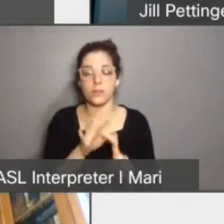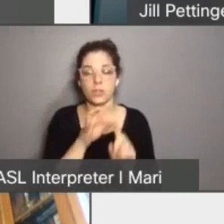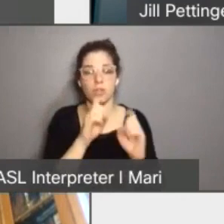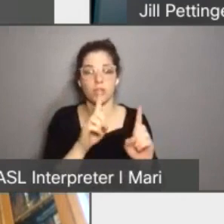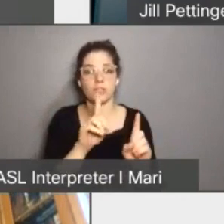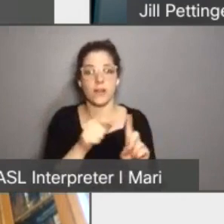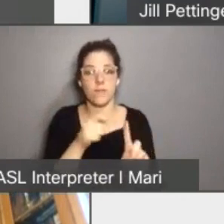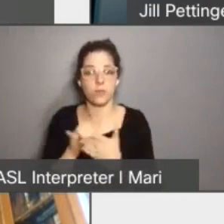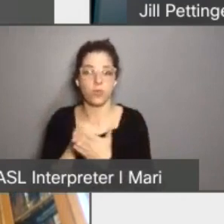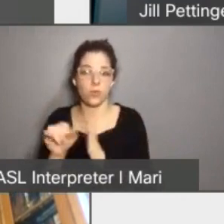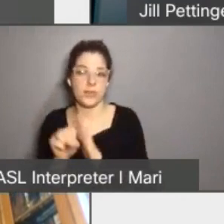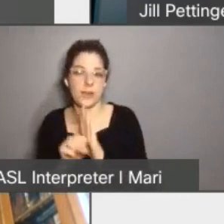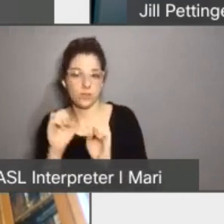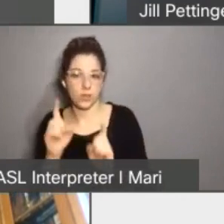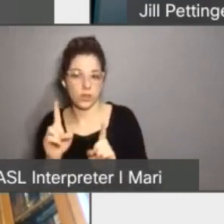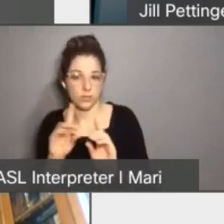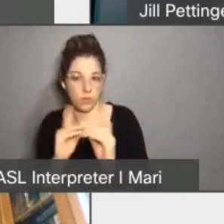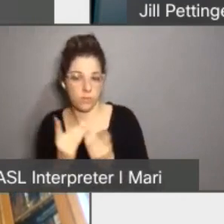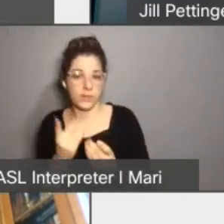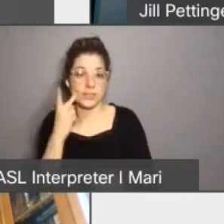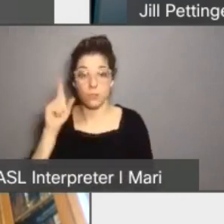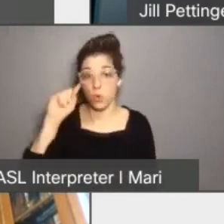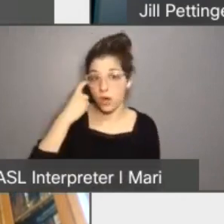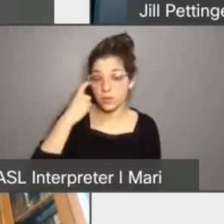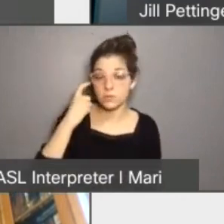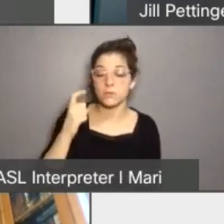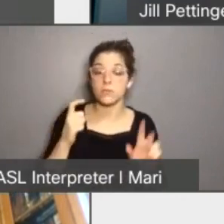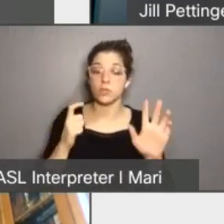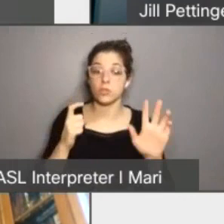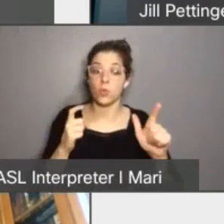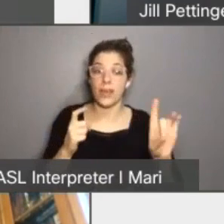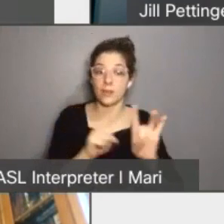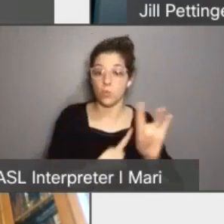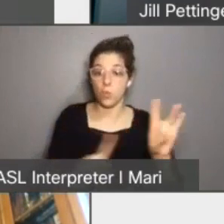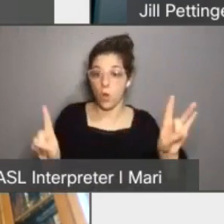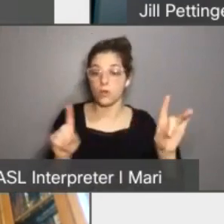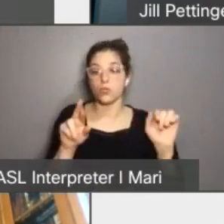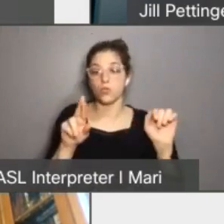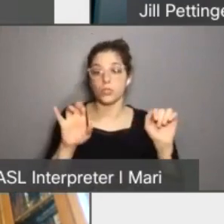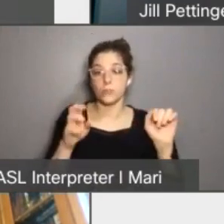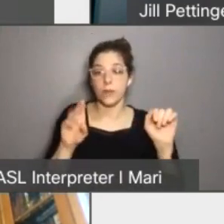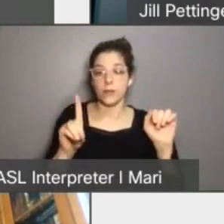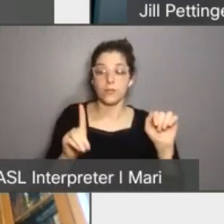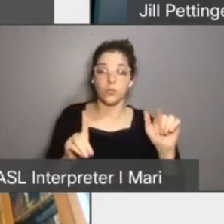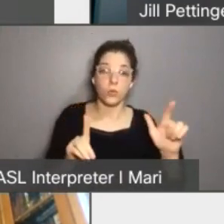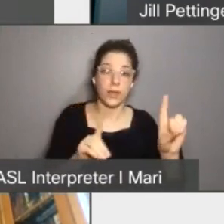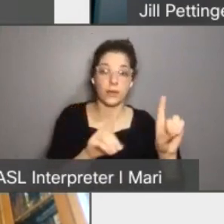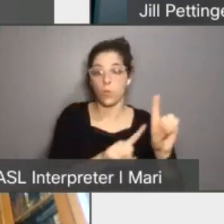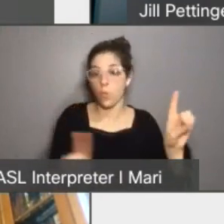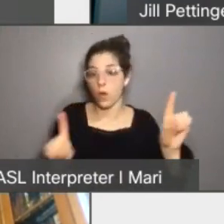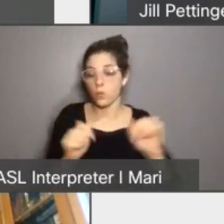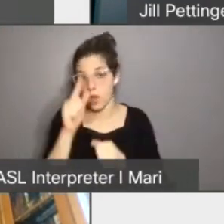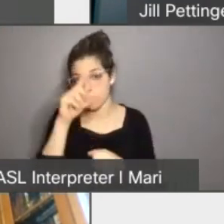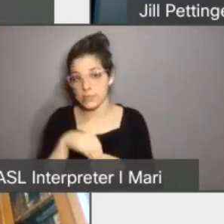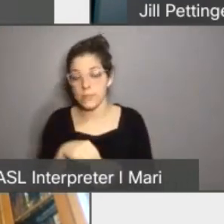Education Department, and we look at Bronx County, 1 in 28 kids. If we look at Richmond County, 1 in 28 kids with autism.